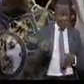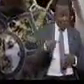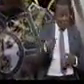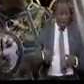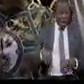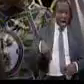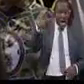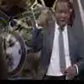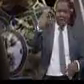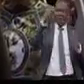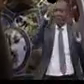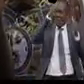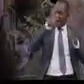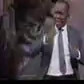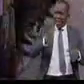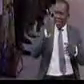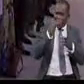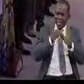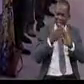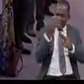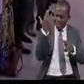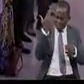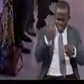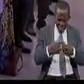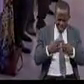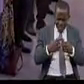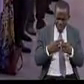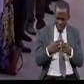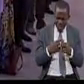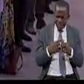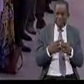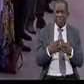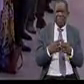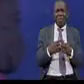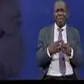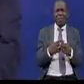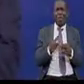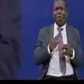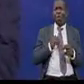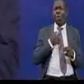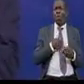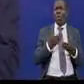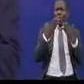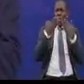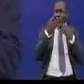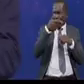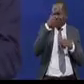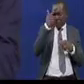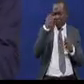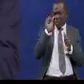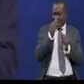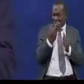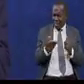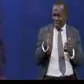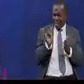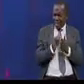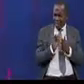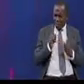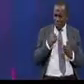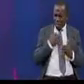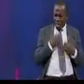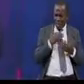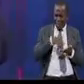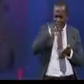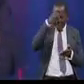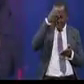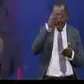the mighty name of Jesus, we thank you for everything we have learned. We pray you take